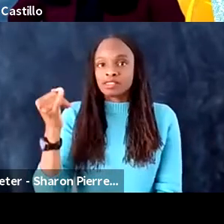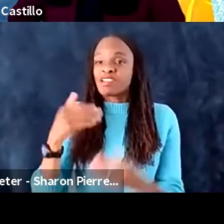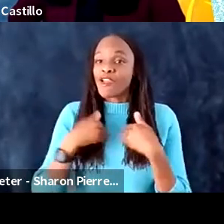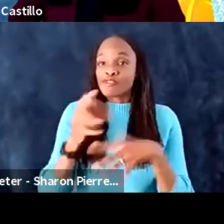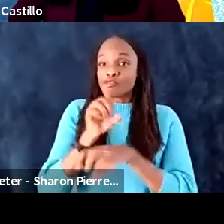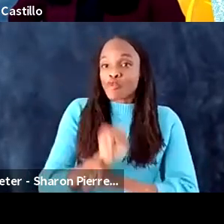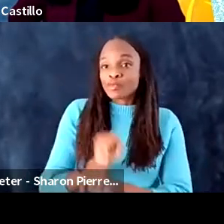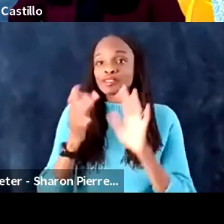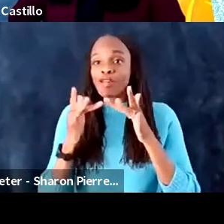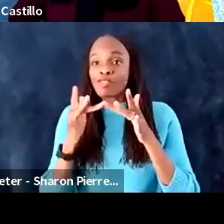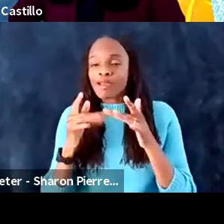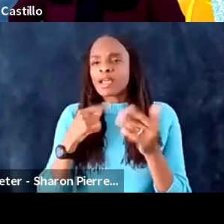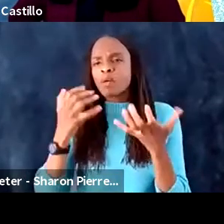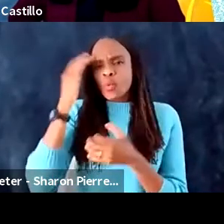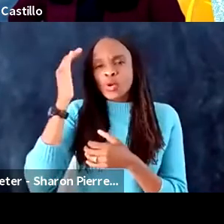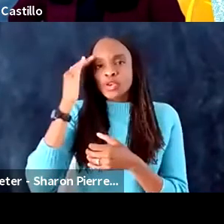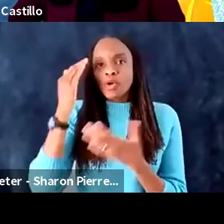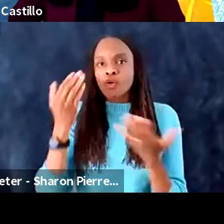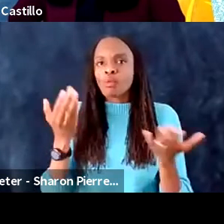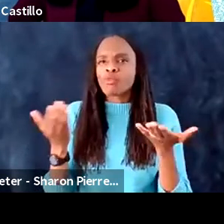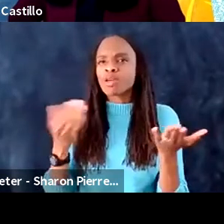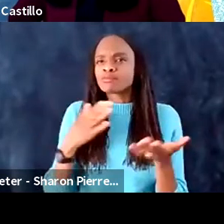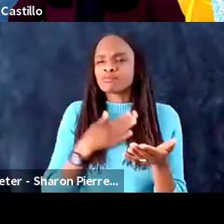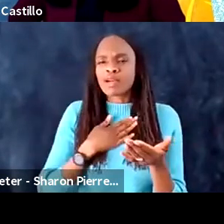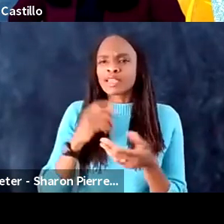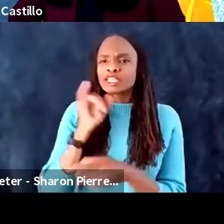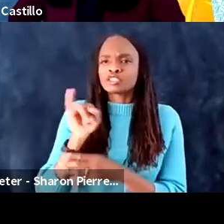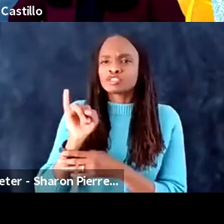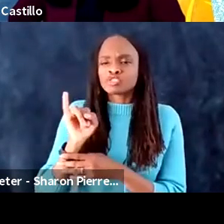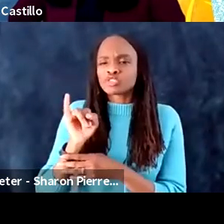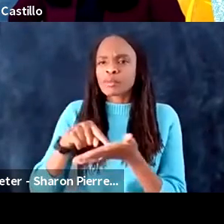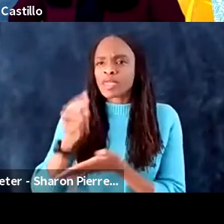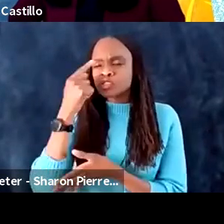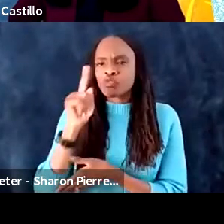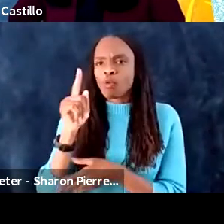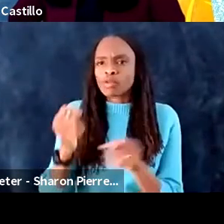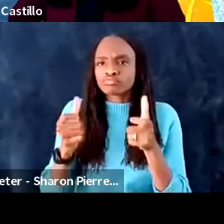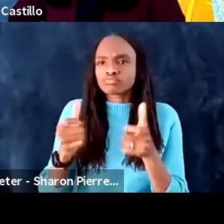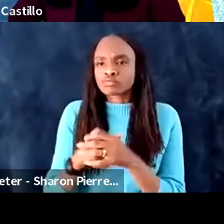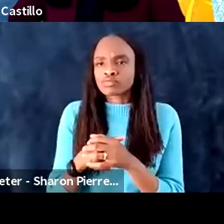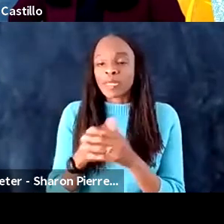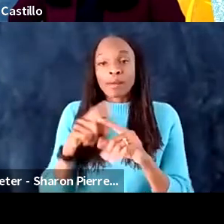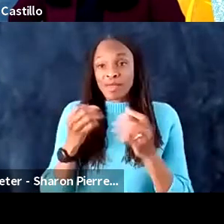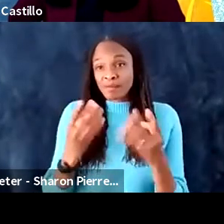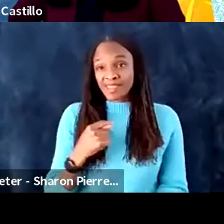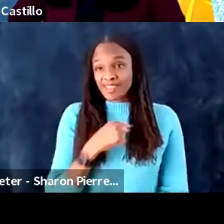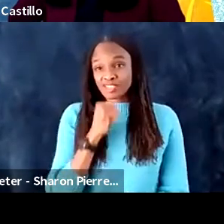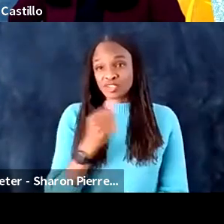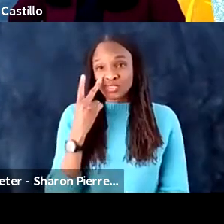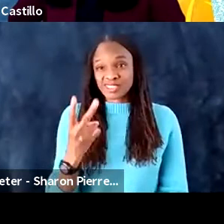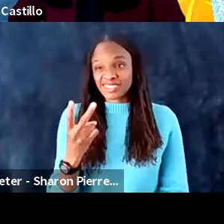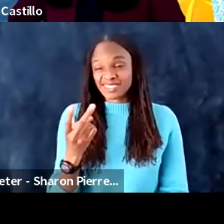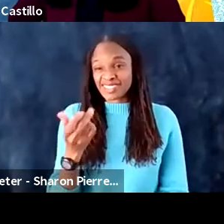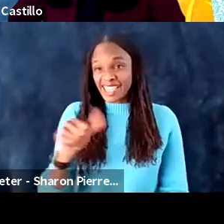online, and I want to know on the spot what my insurance covers or doesn't cover and so on. But I think a lot of us don't see any other